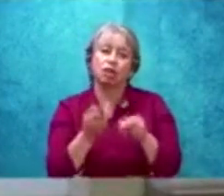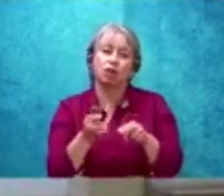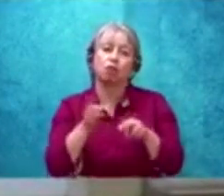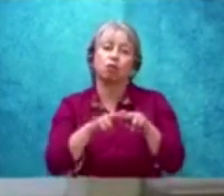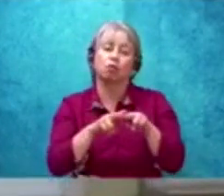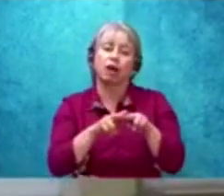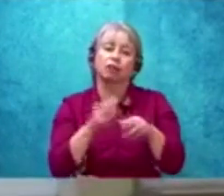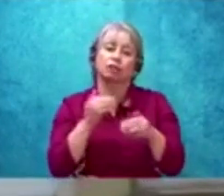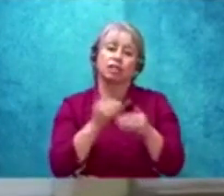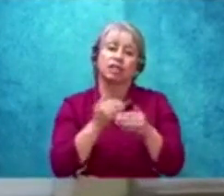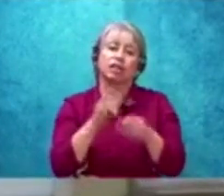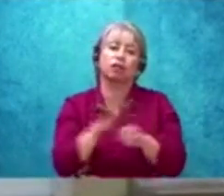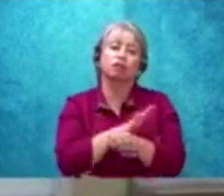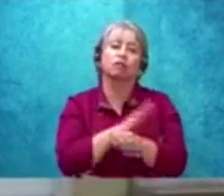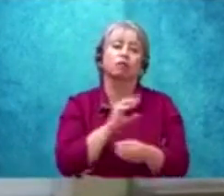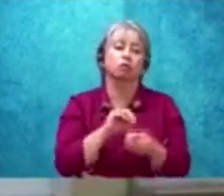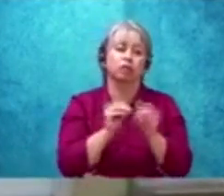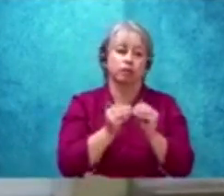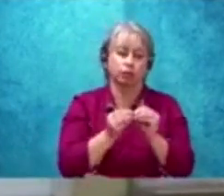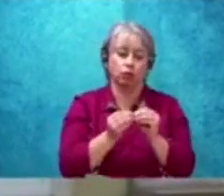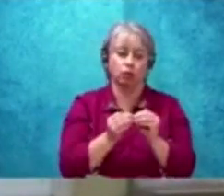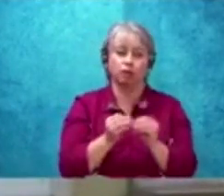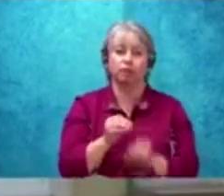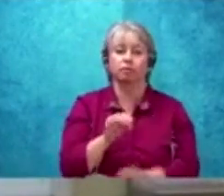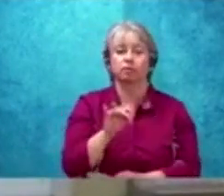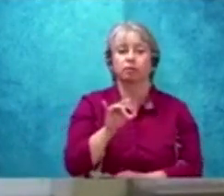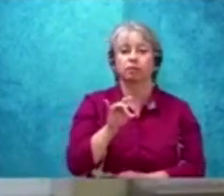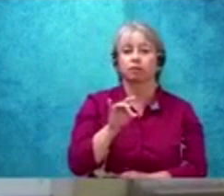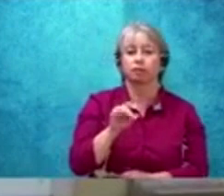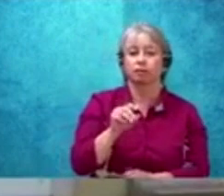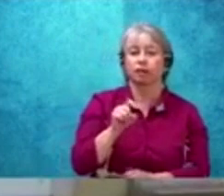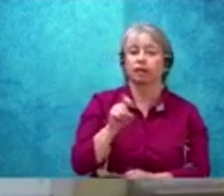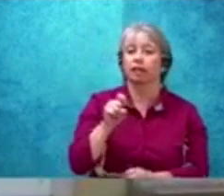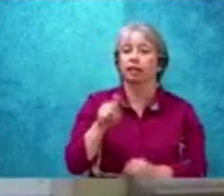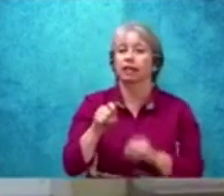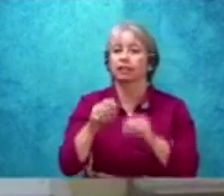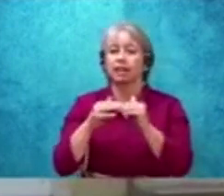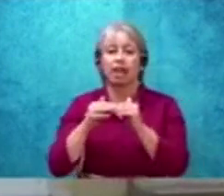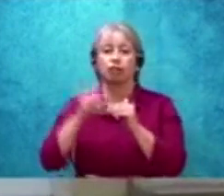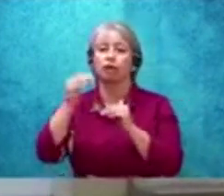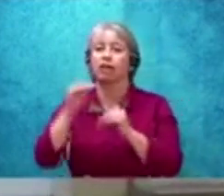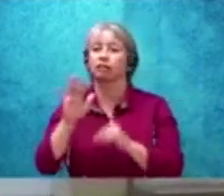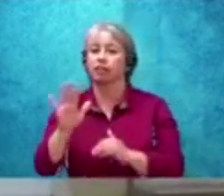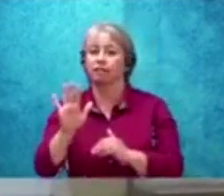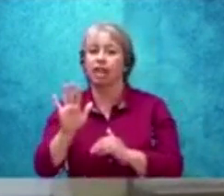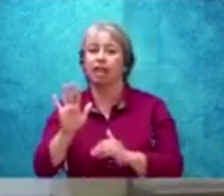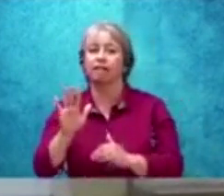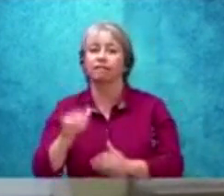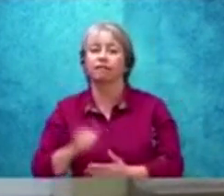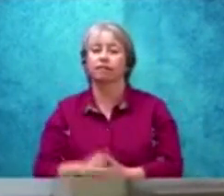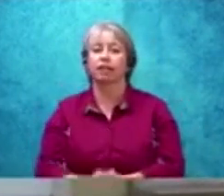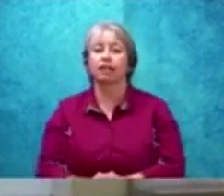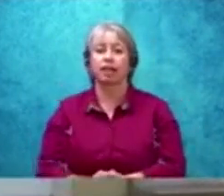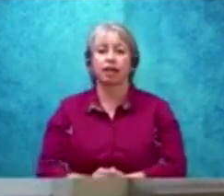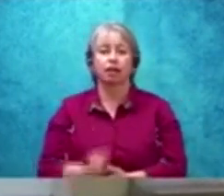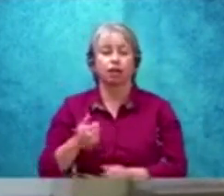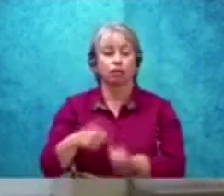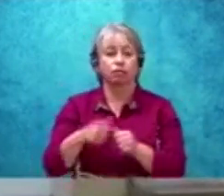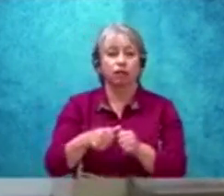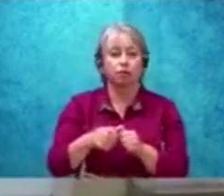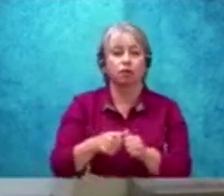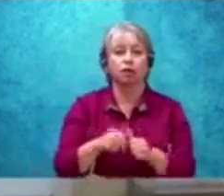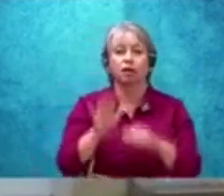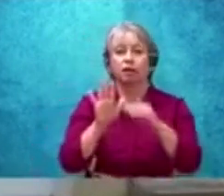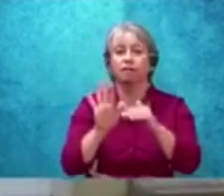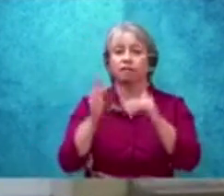our 10th place, it's a 2. It's not greater than 5. I think there's a little rhyme that goes something like this. 5